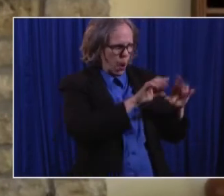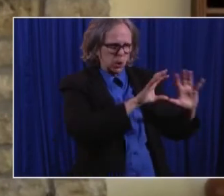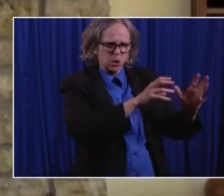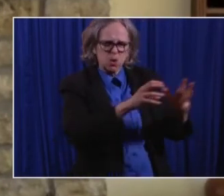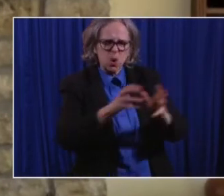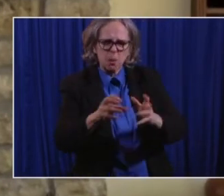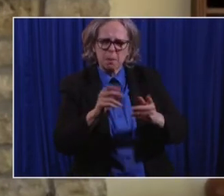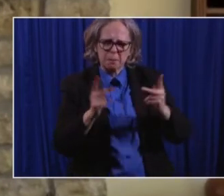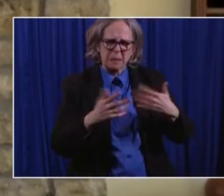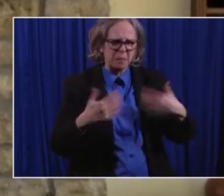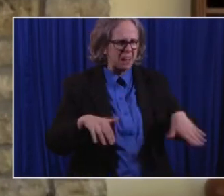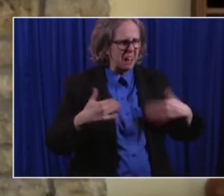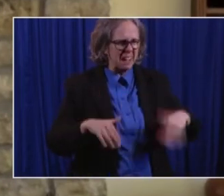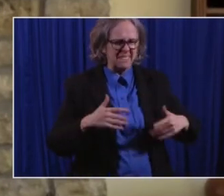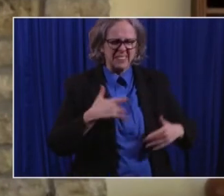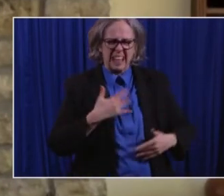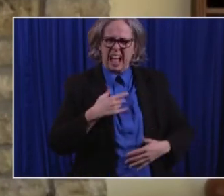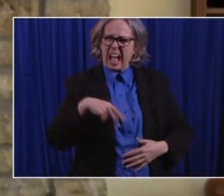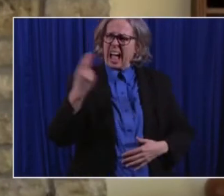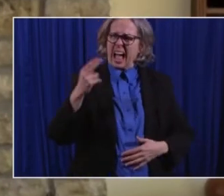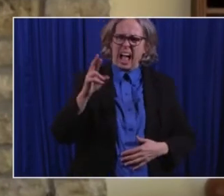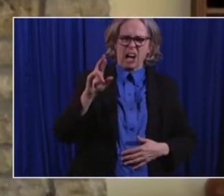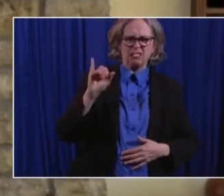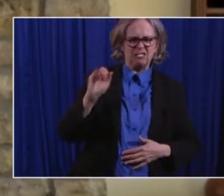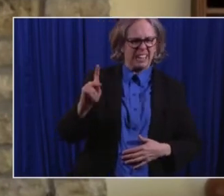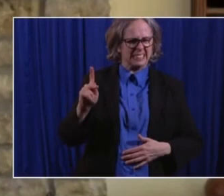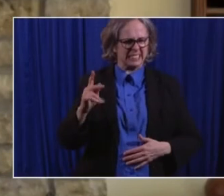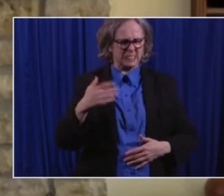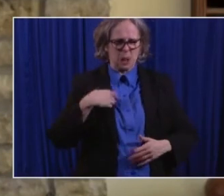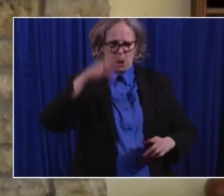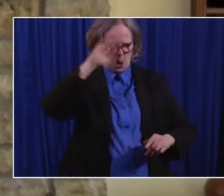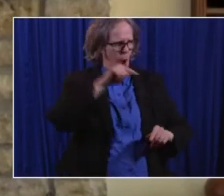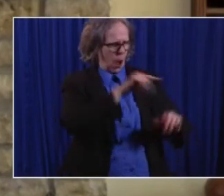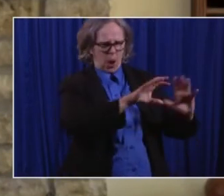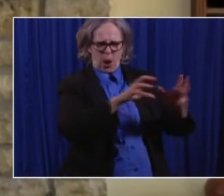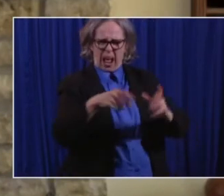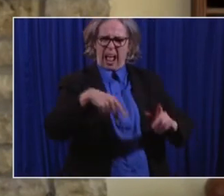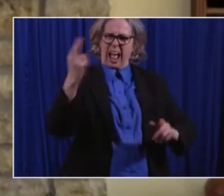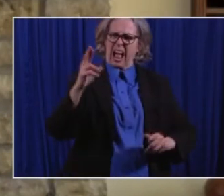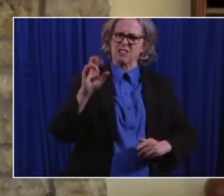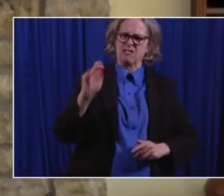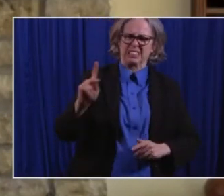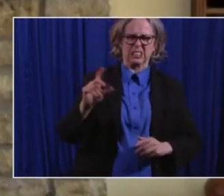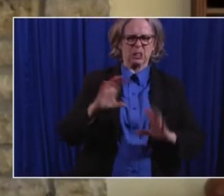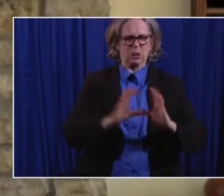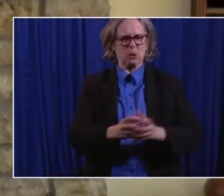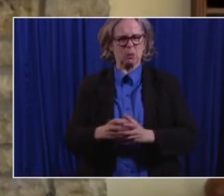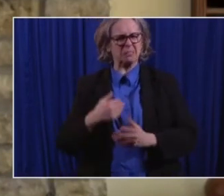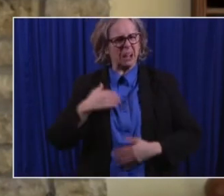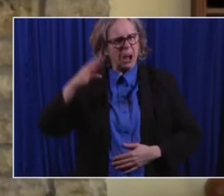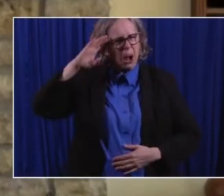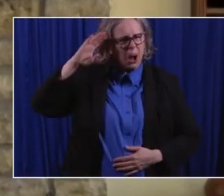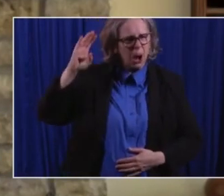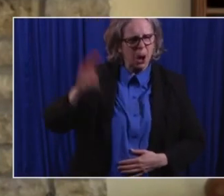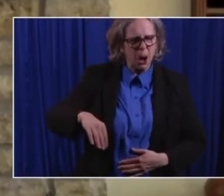hard to vaccinate them. There are other people out there that certainly have other good cases to make.